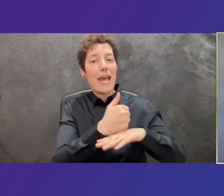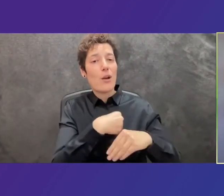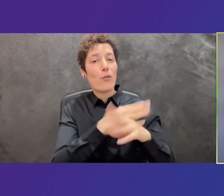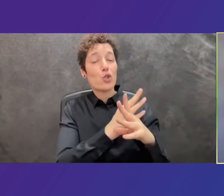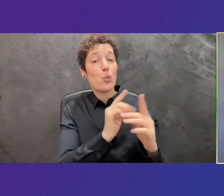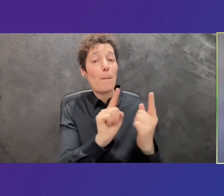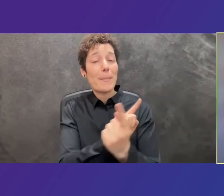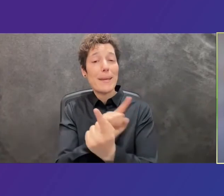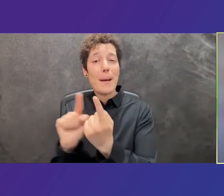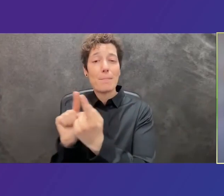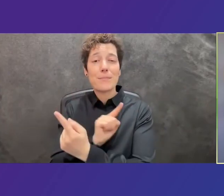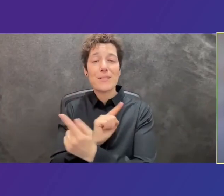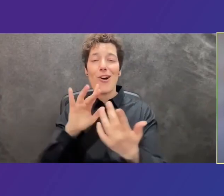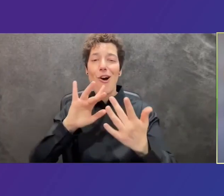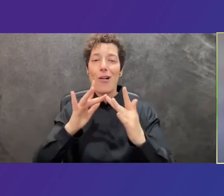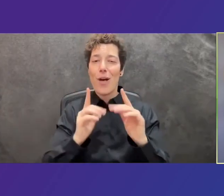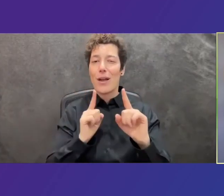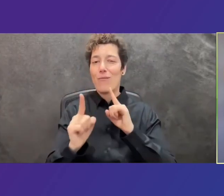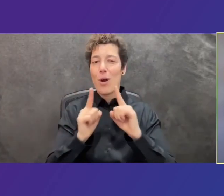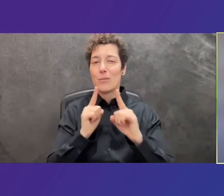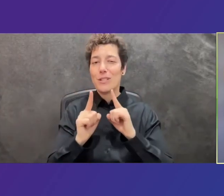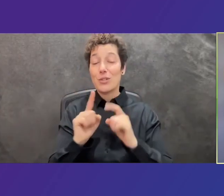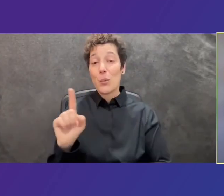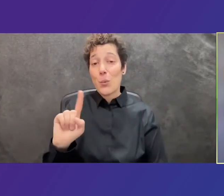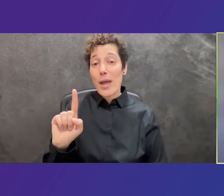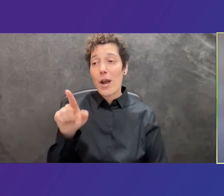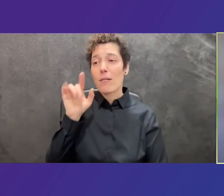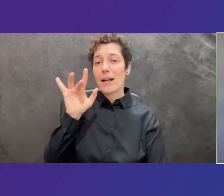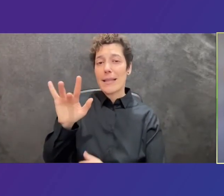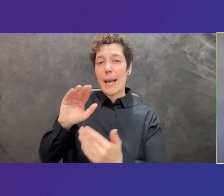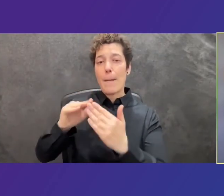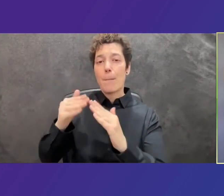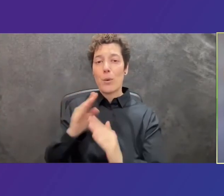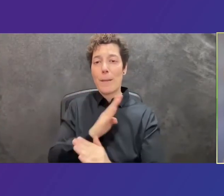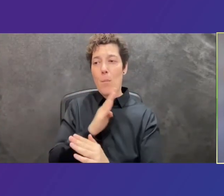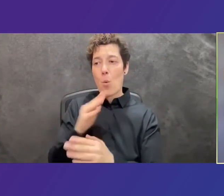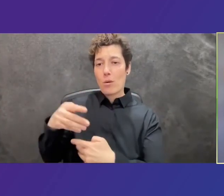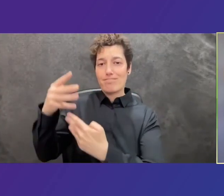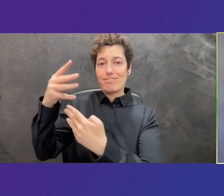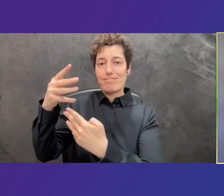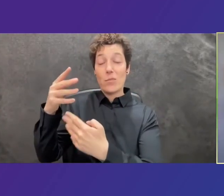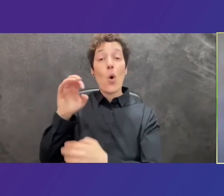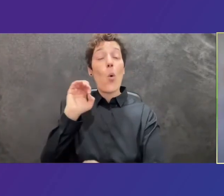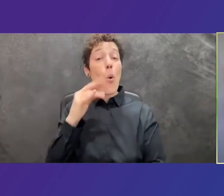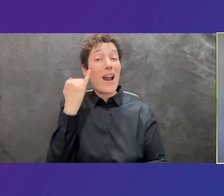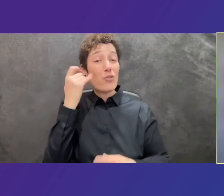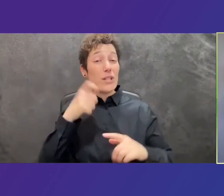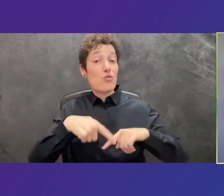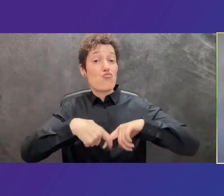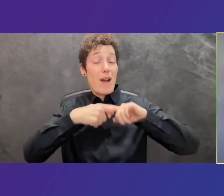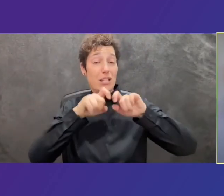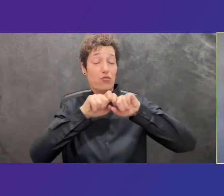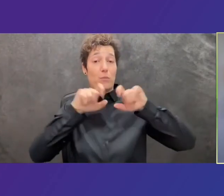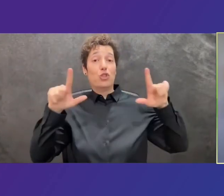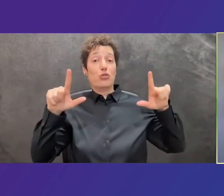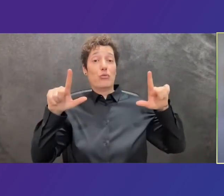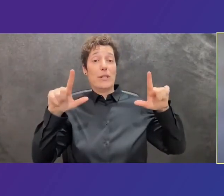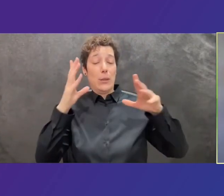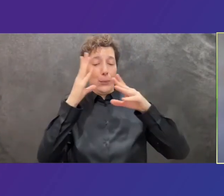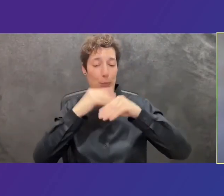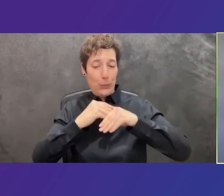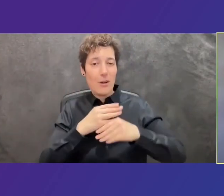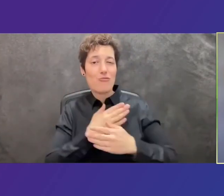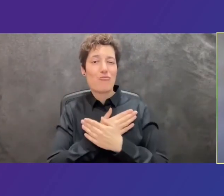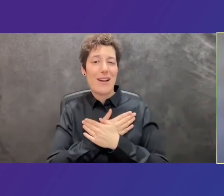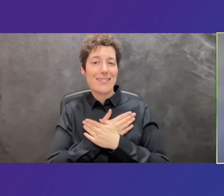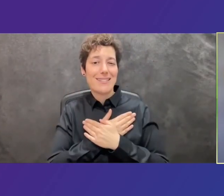online conversations at our community board, or take some time away from the screen and rest.